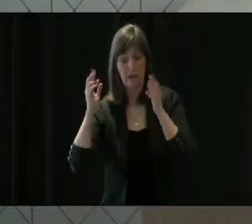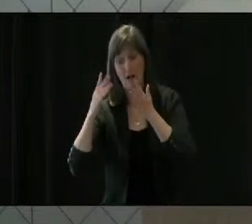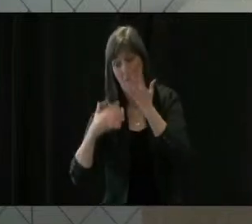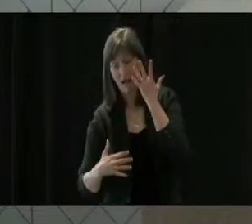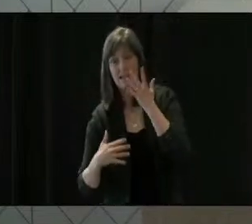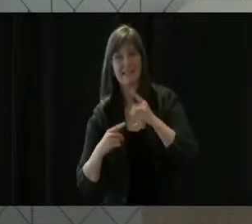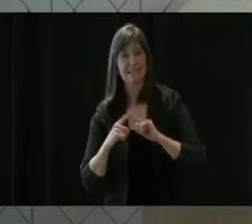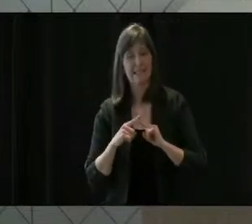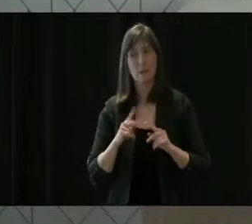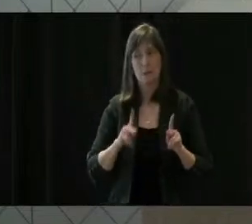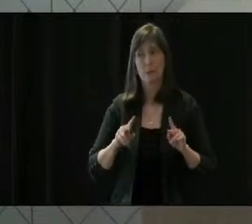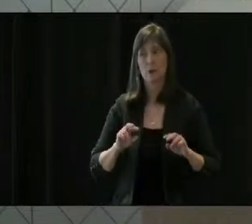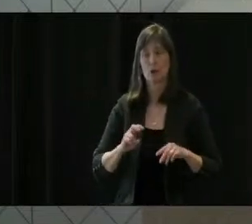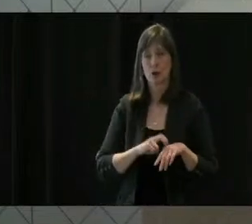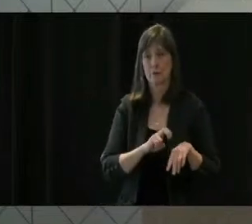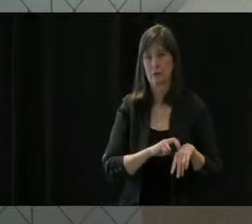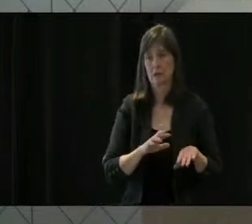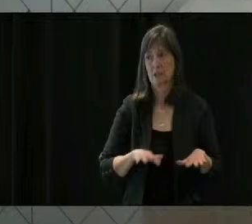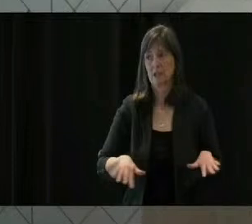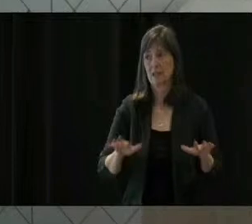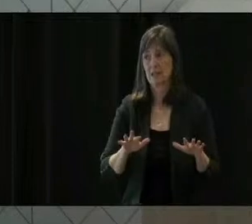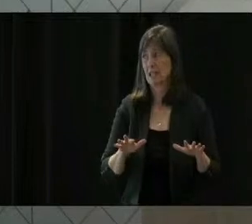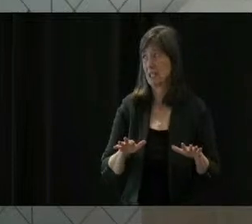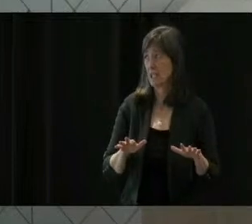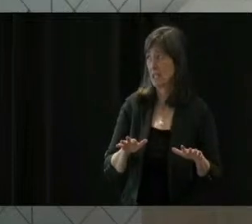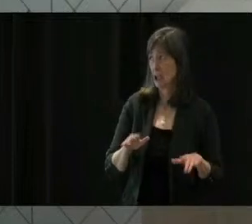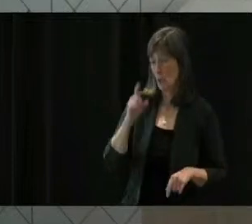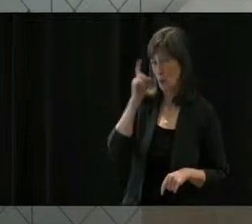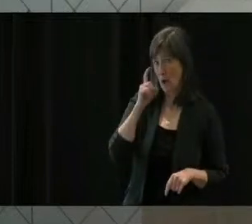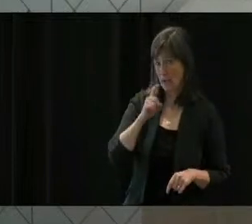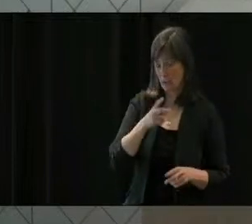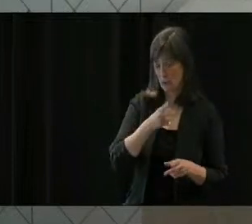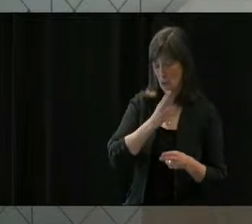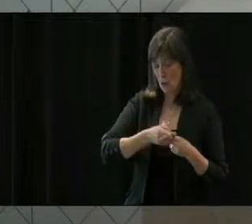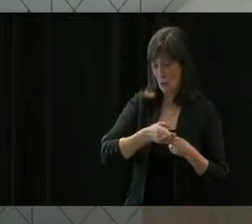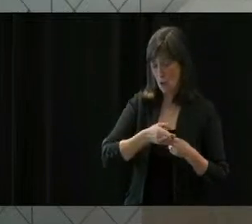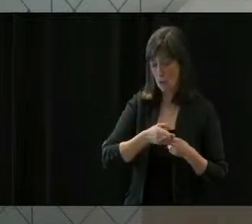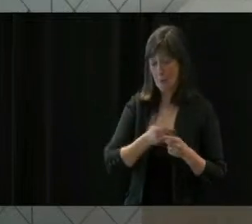was it really wise to call this report the Big Reset?